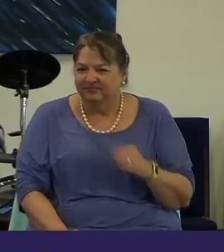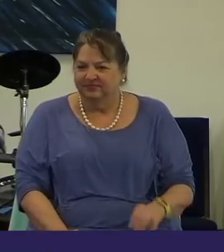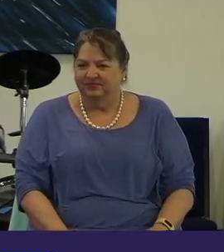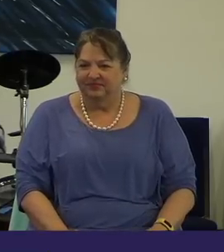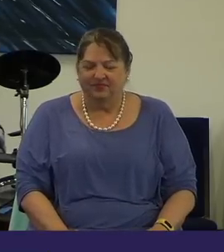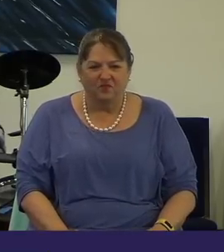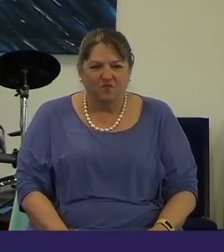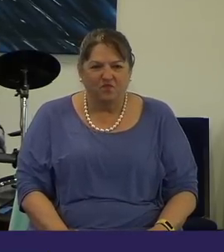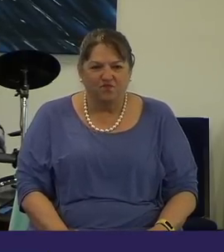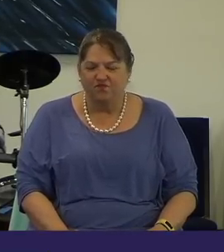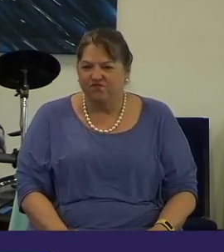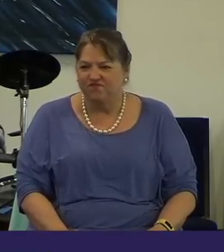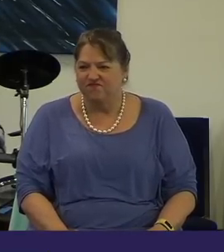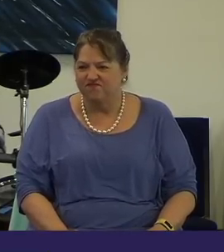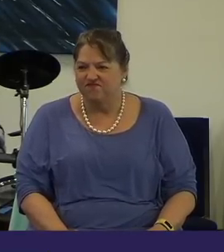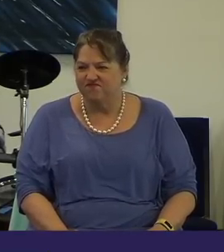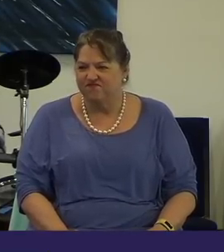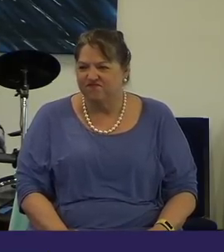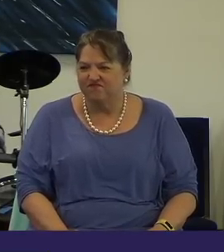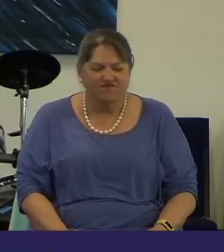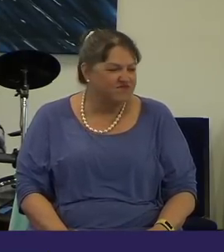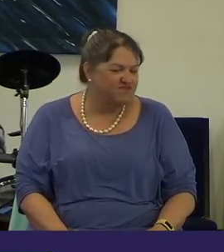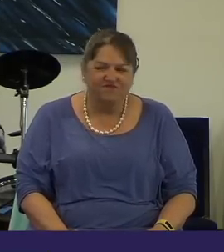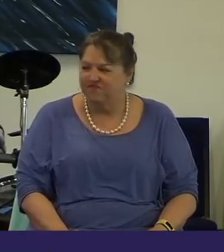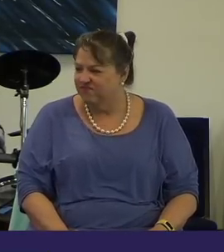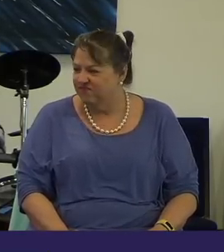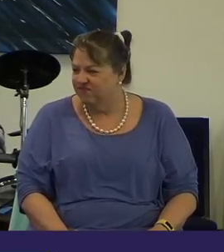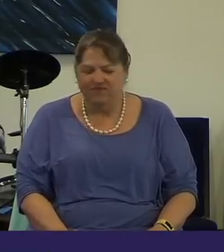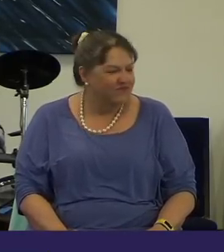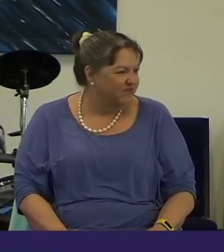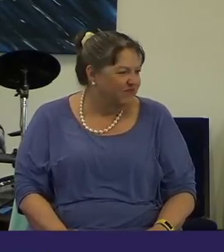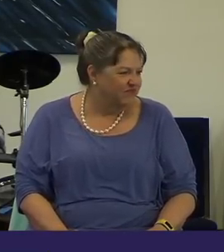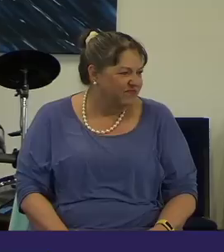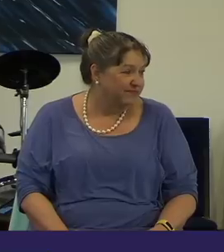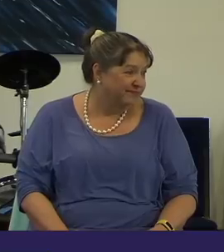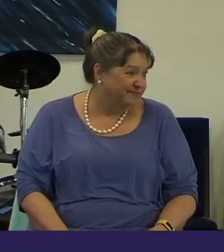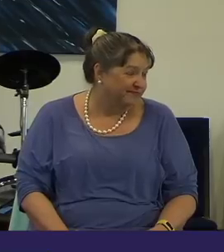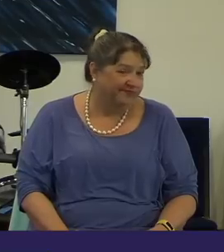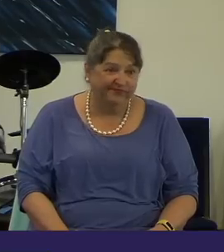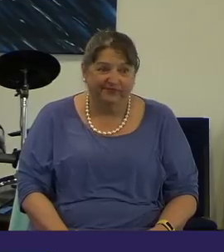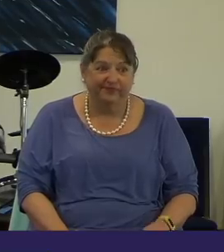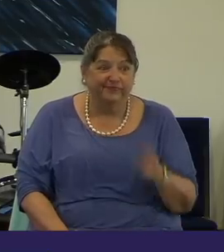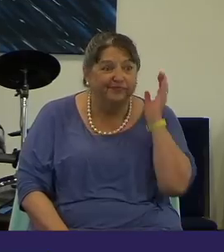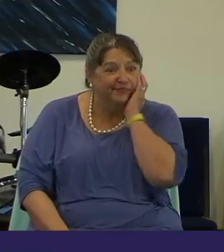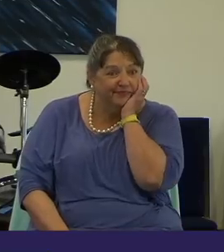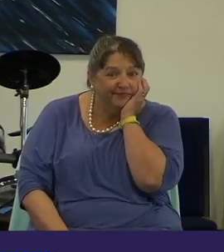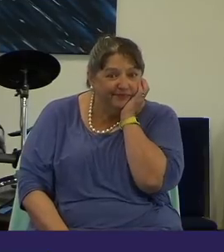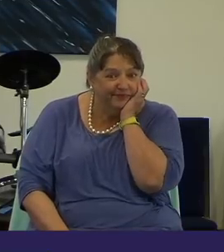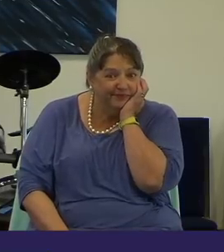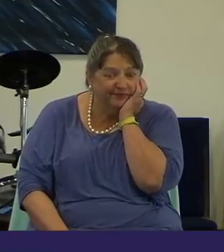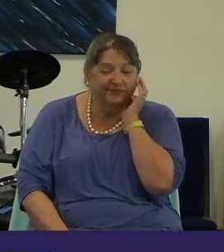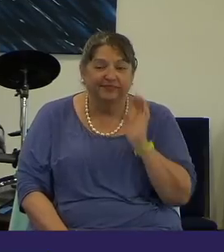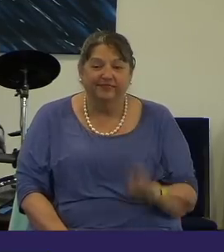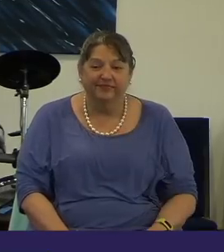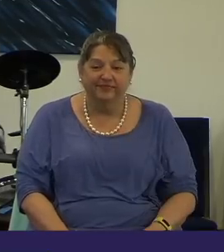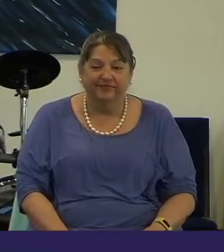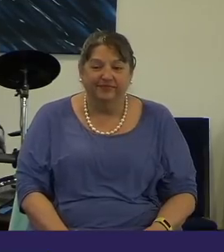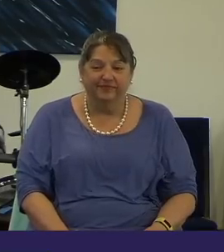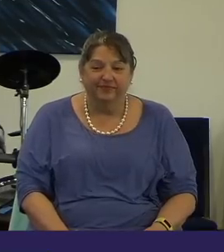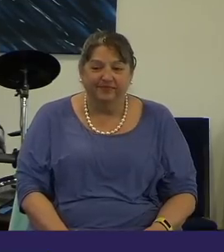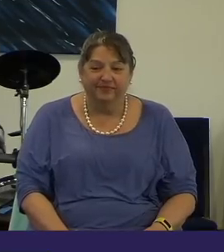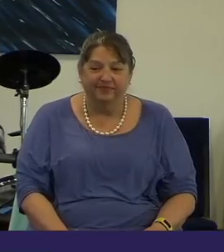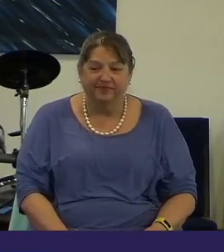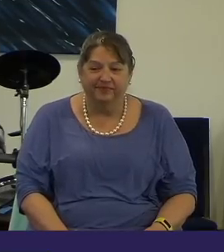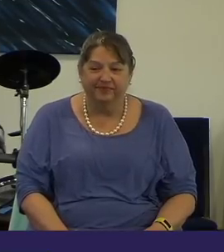I did all this work yesterday. And I got some good food too. Rice Krispie squares, you like